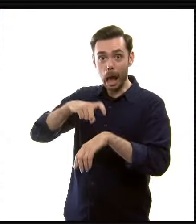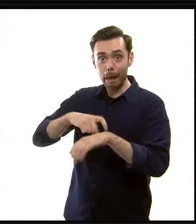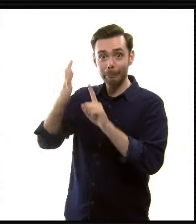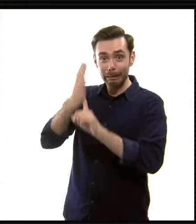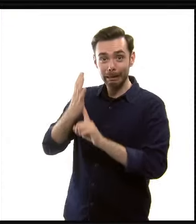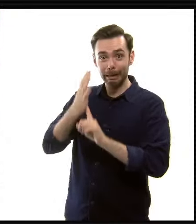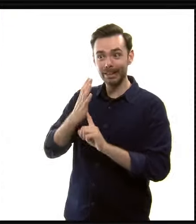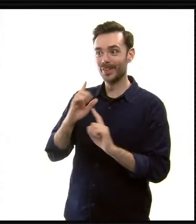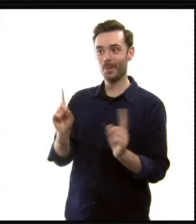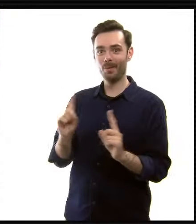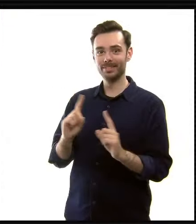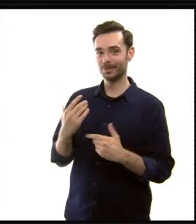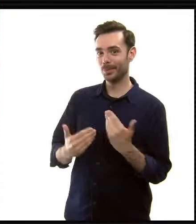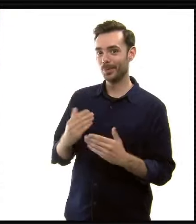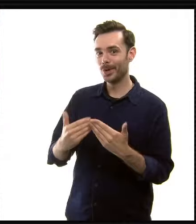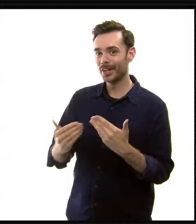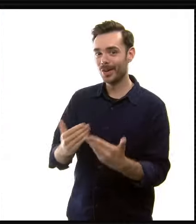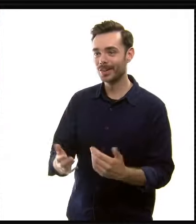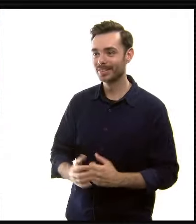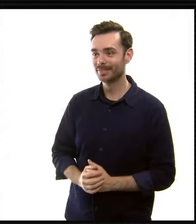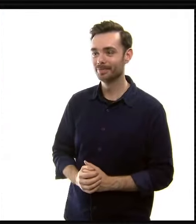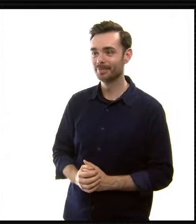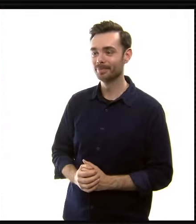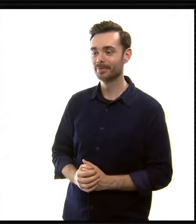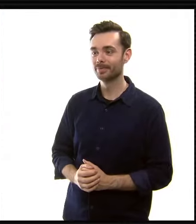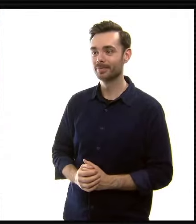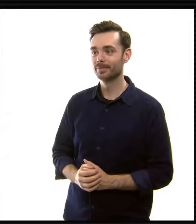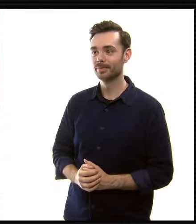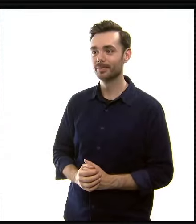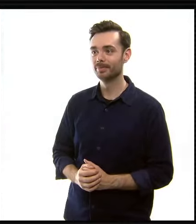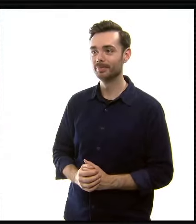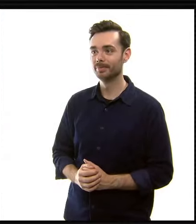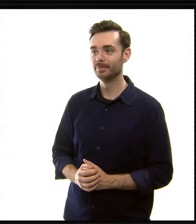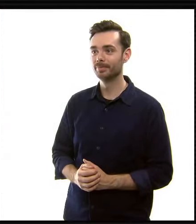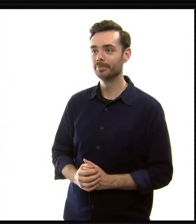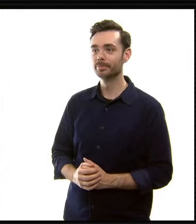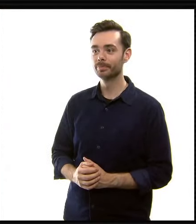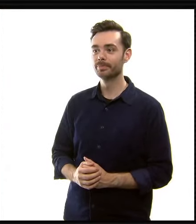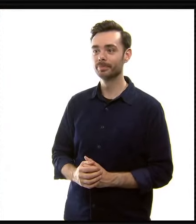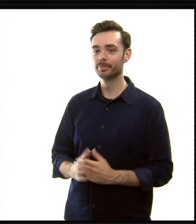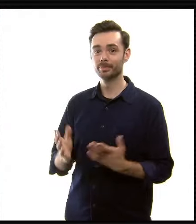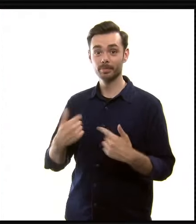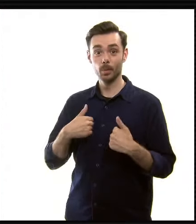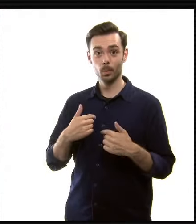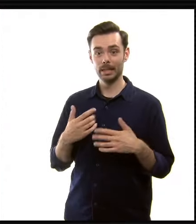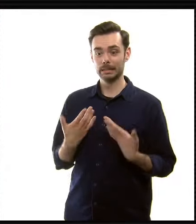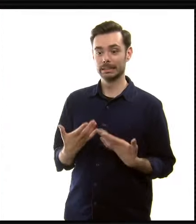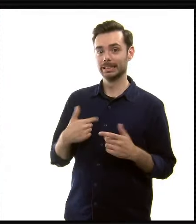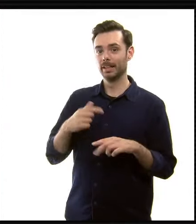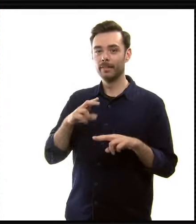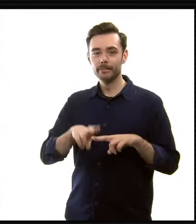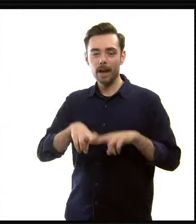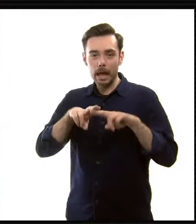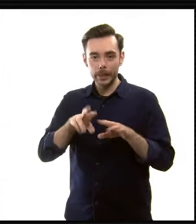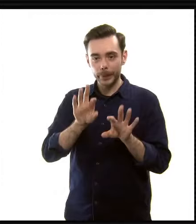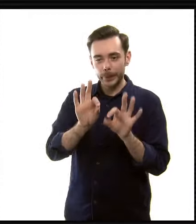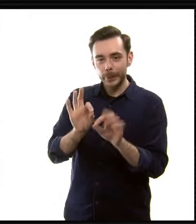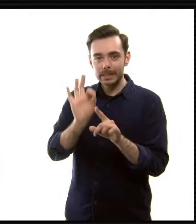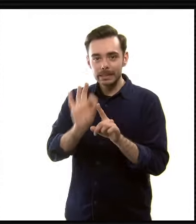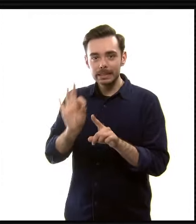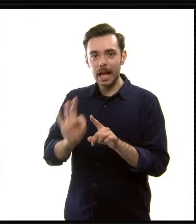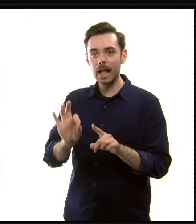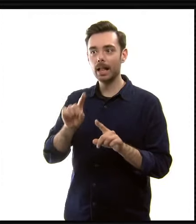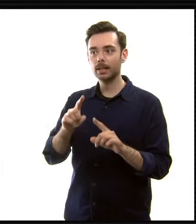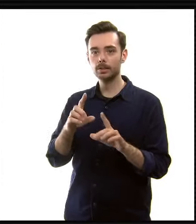on? The final touches and the stories that kind of fills up the whole buildings. Yeah, for example, we